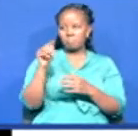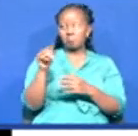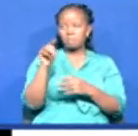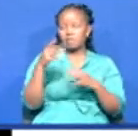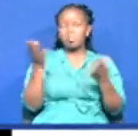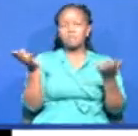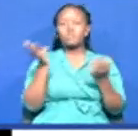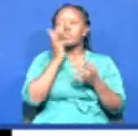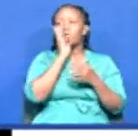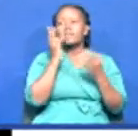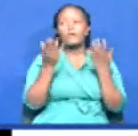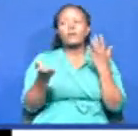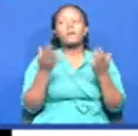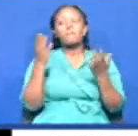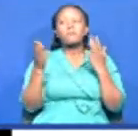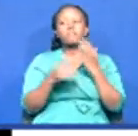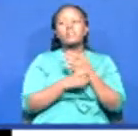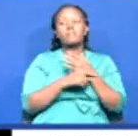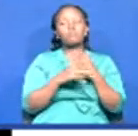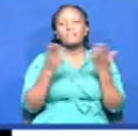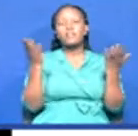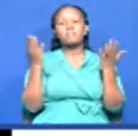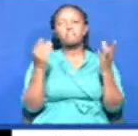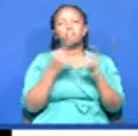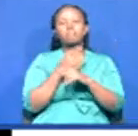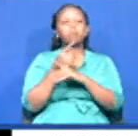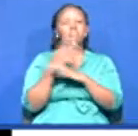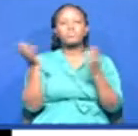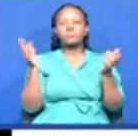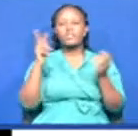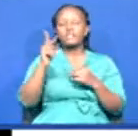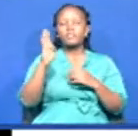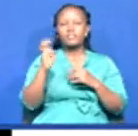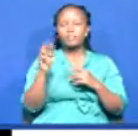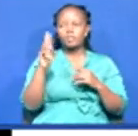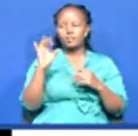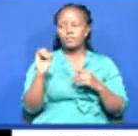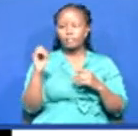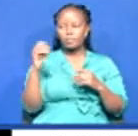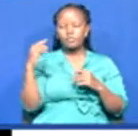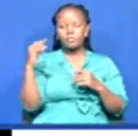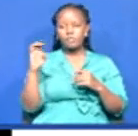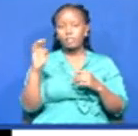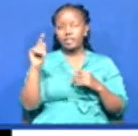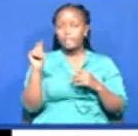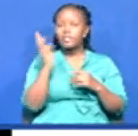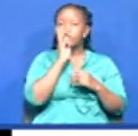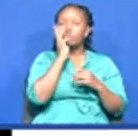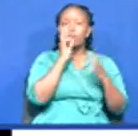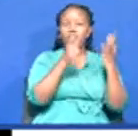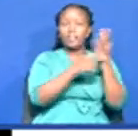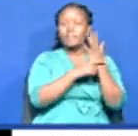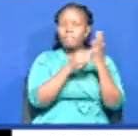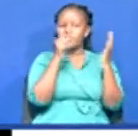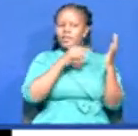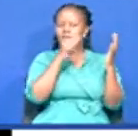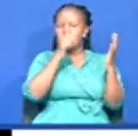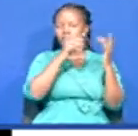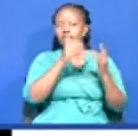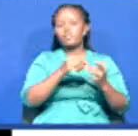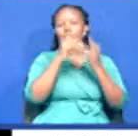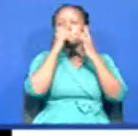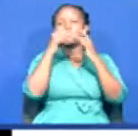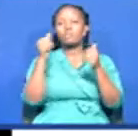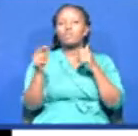the name is called Life Plus or Keringet, whatever it is. So that name is a unique name which you want to associate